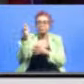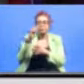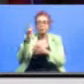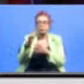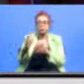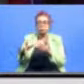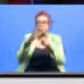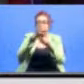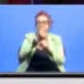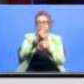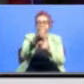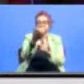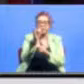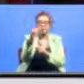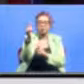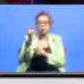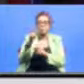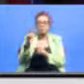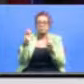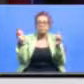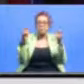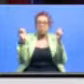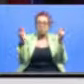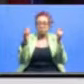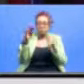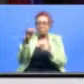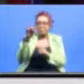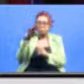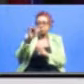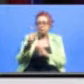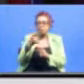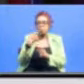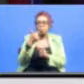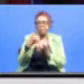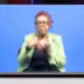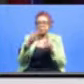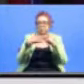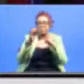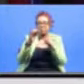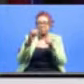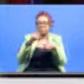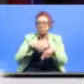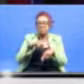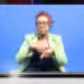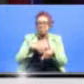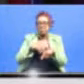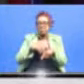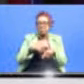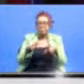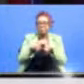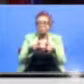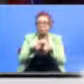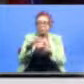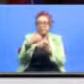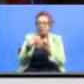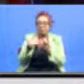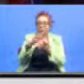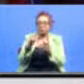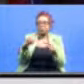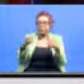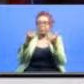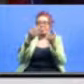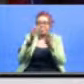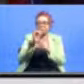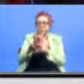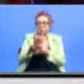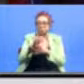Four Nations tournament in Malawi. Musa, who was capped 90 times by Stars, emphasized that having the country's support is